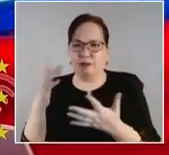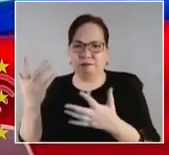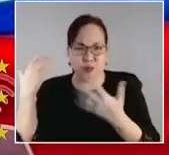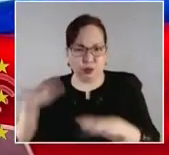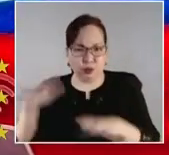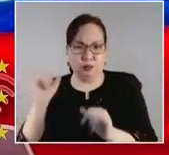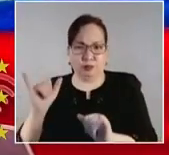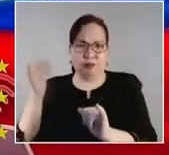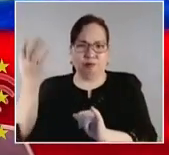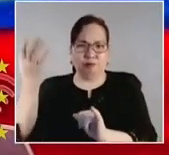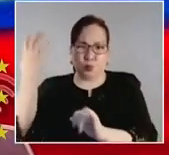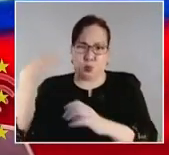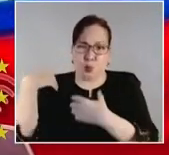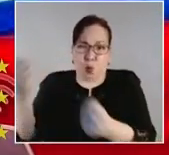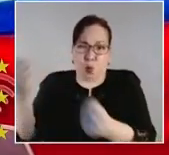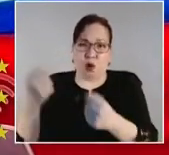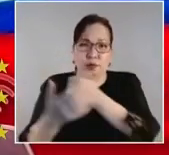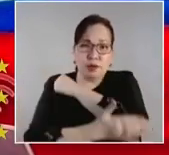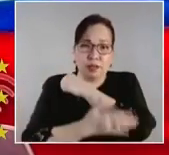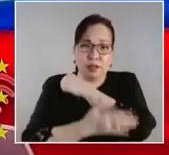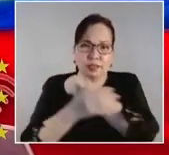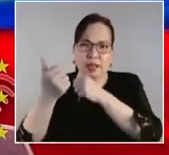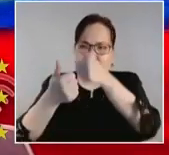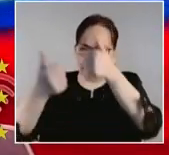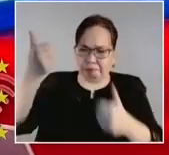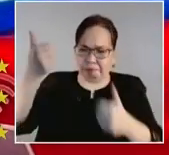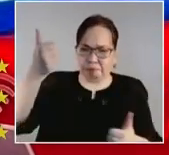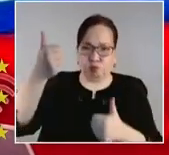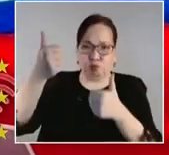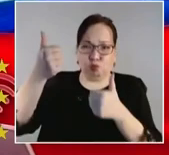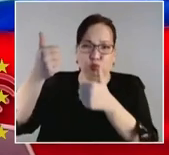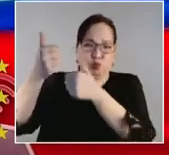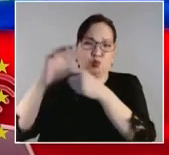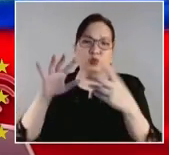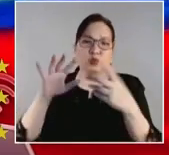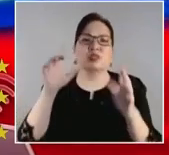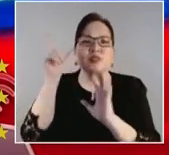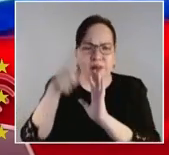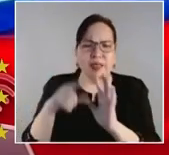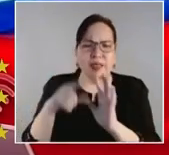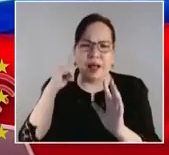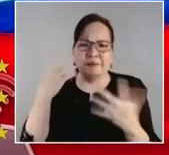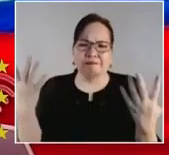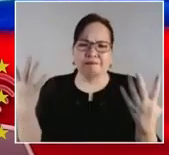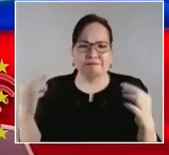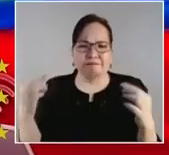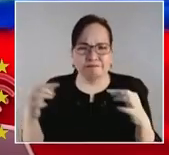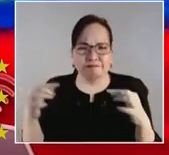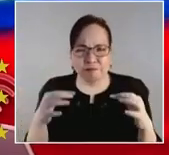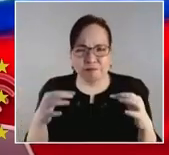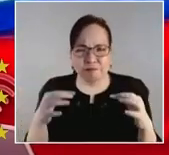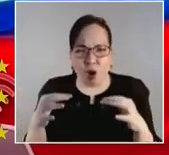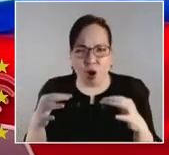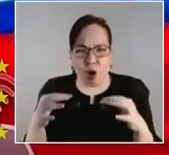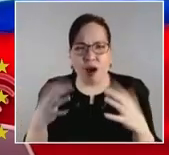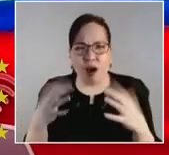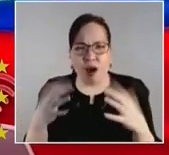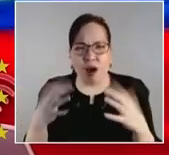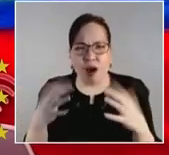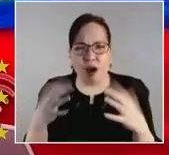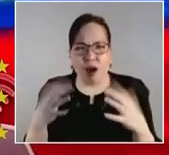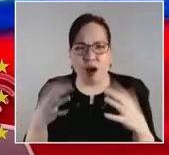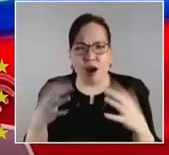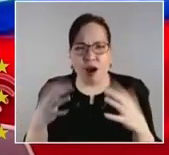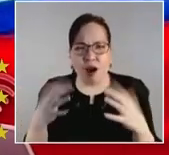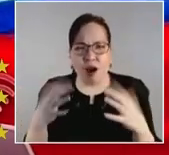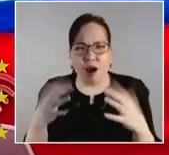no, magkakaroon po ng inevitable conflict yan. Hopefully, it will not become kinetic sapagkat alam niyo po,